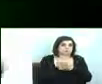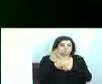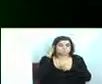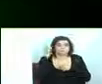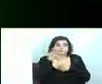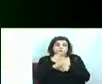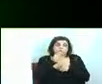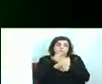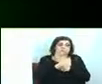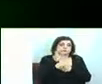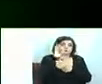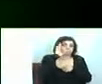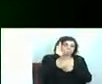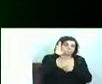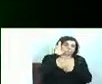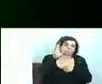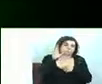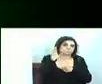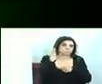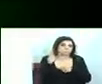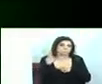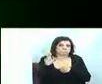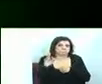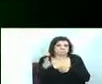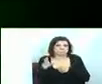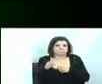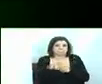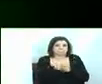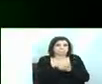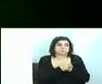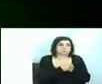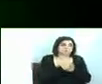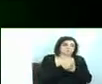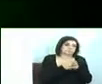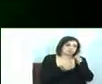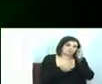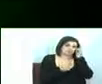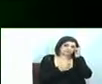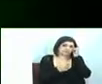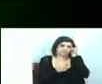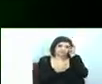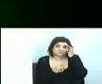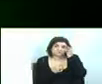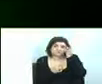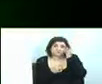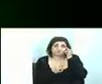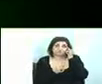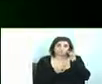Thank you.